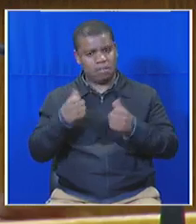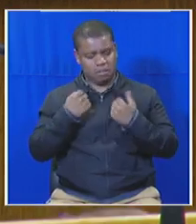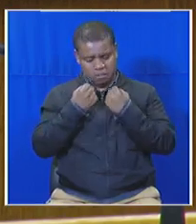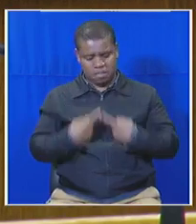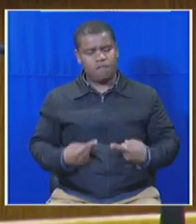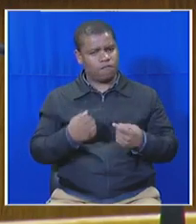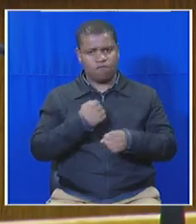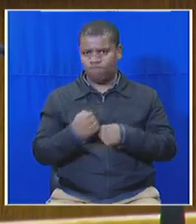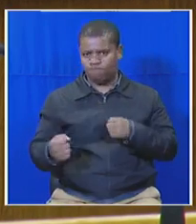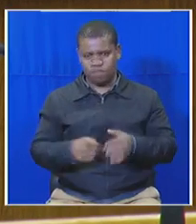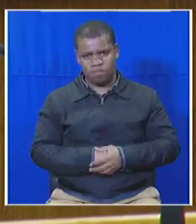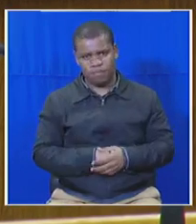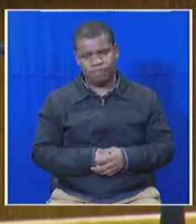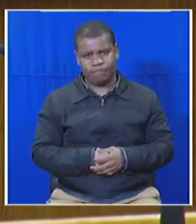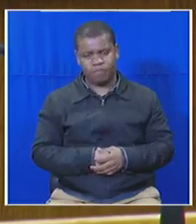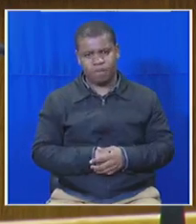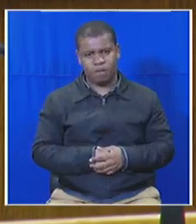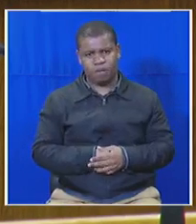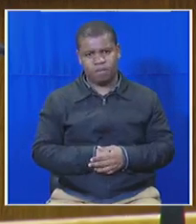We share with you